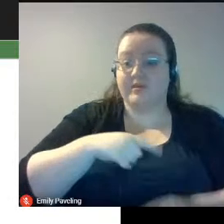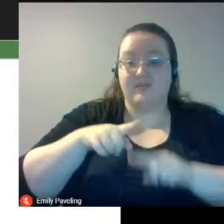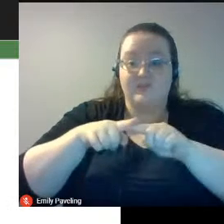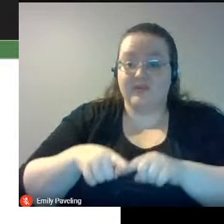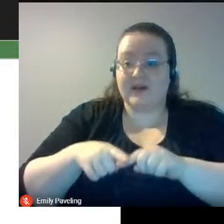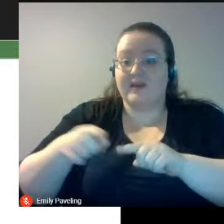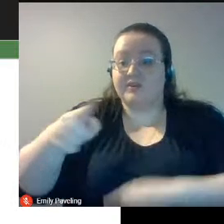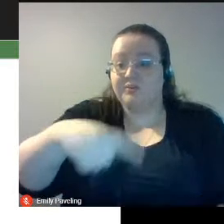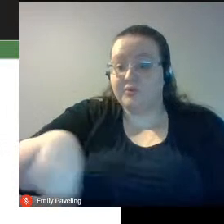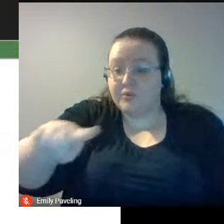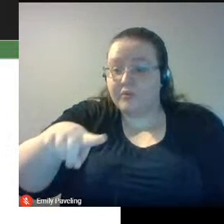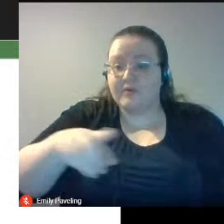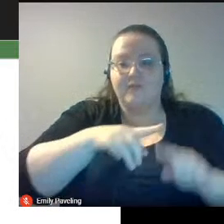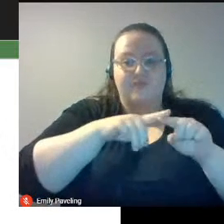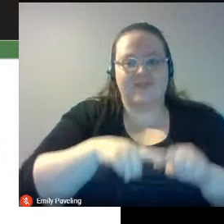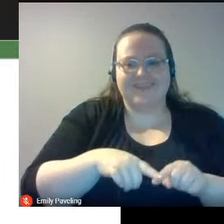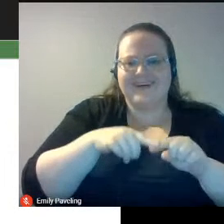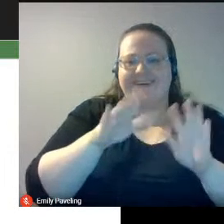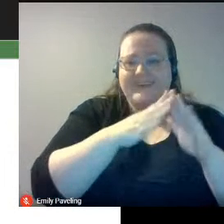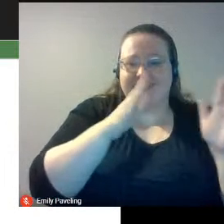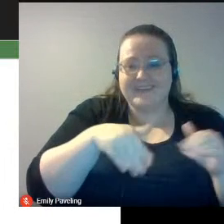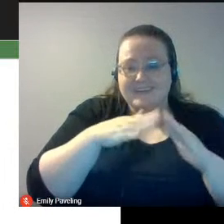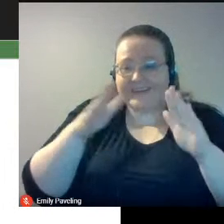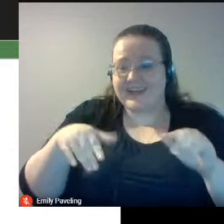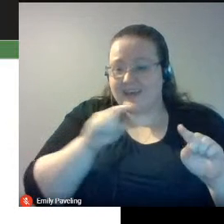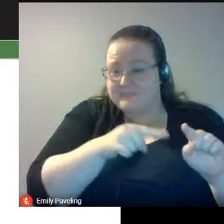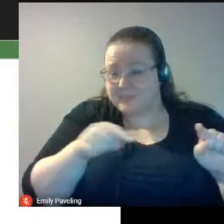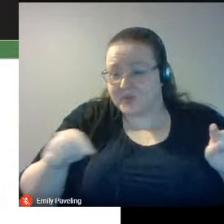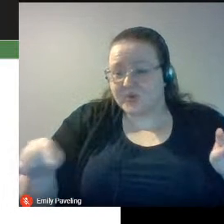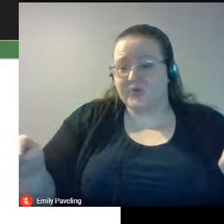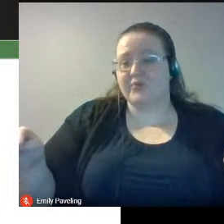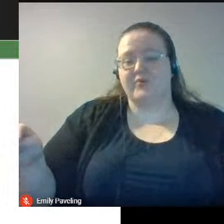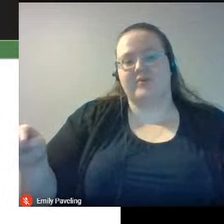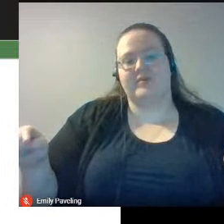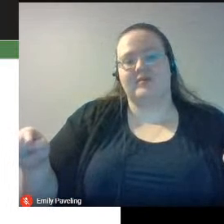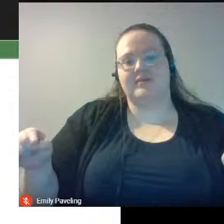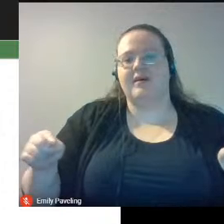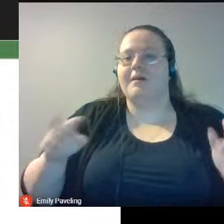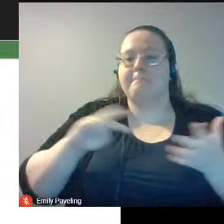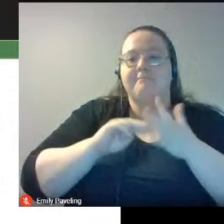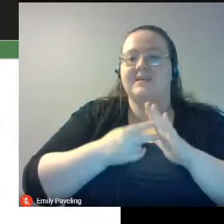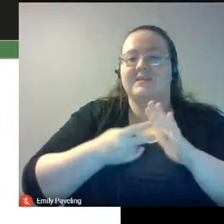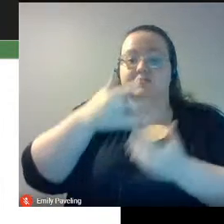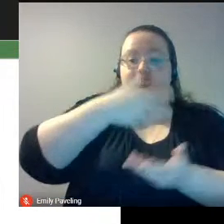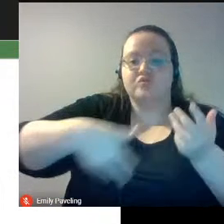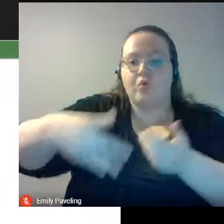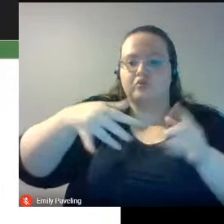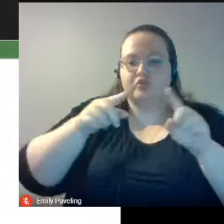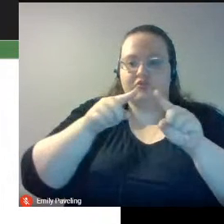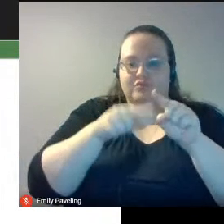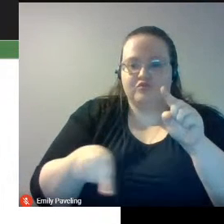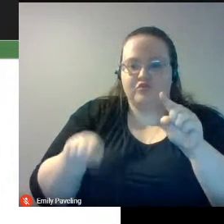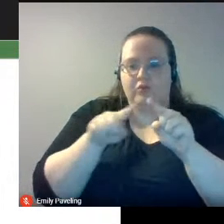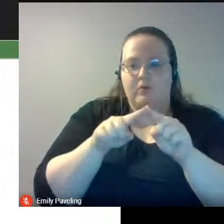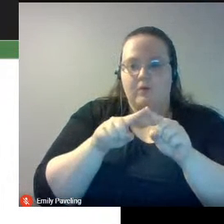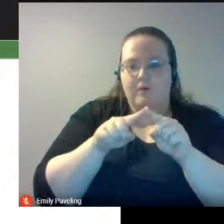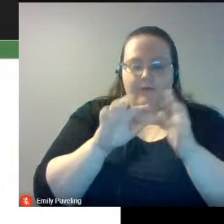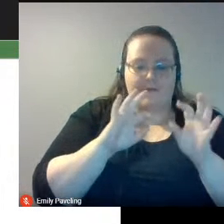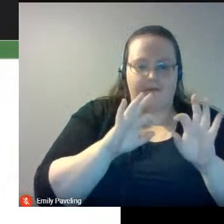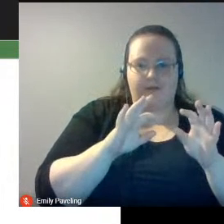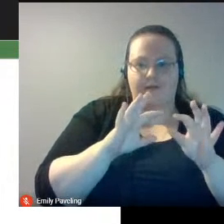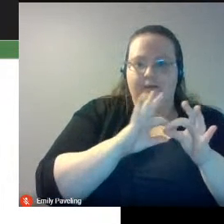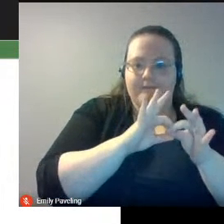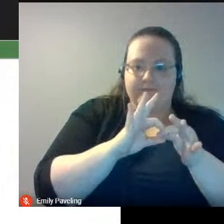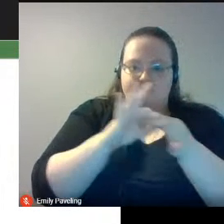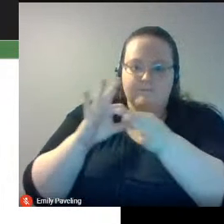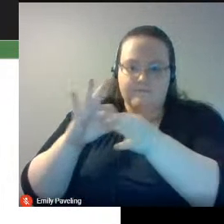your neighbors to tighten up social circles as much as possible, practice good physical distancing, follow good